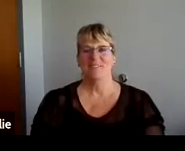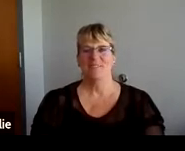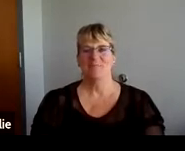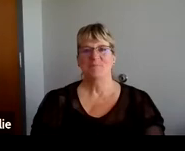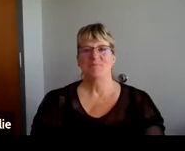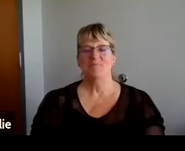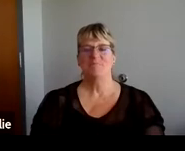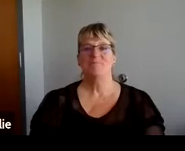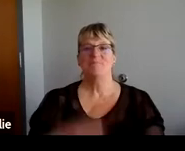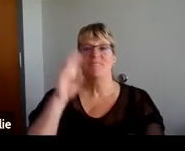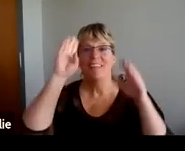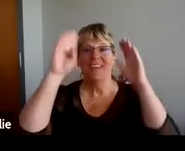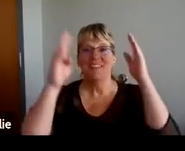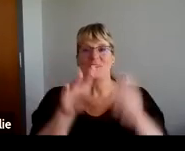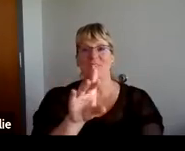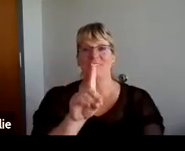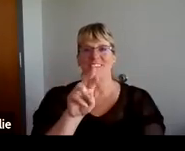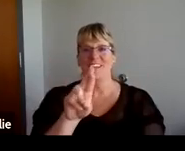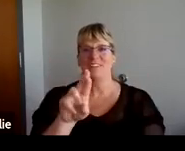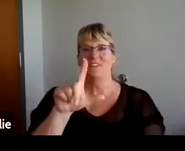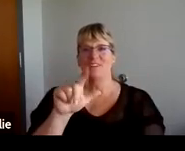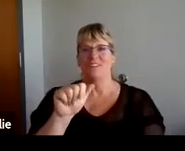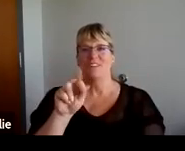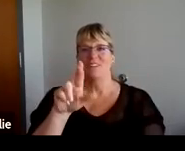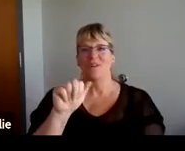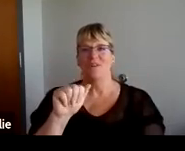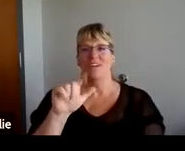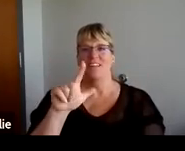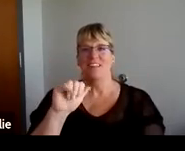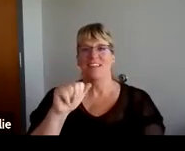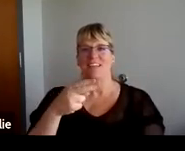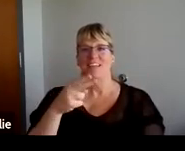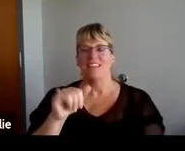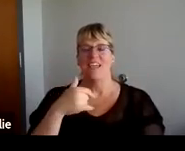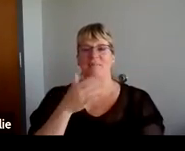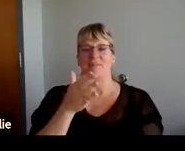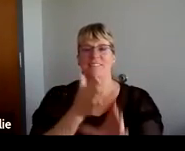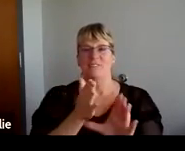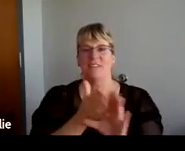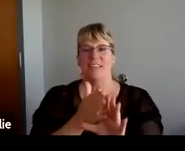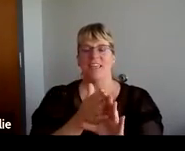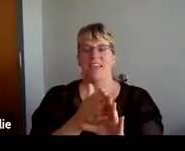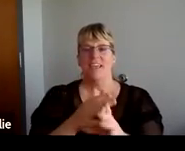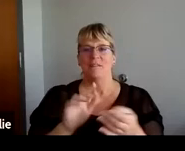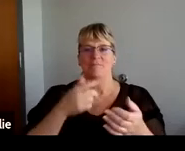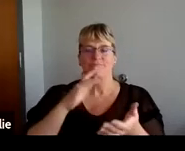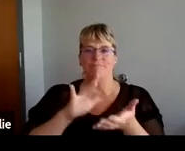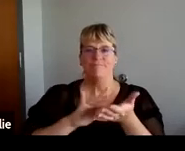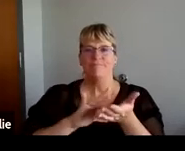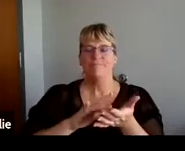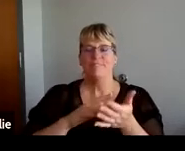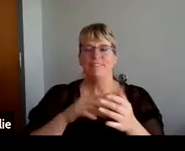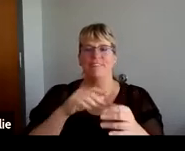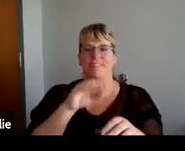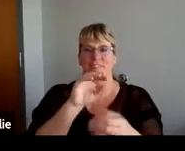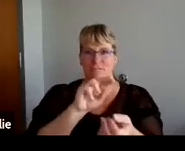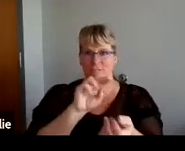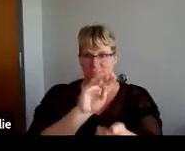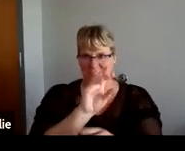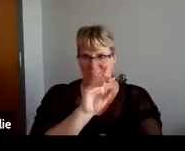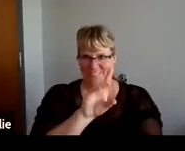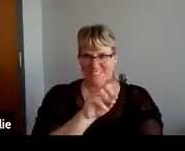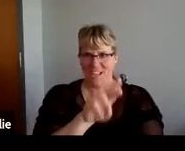Hi, everyone. I'm Dr. Laura Leahy. I'm a psychiatric and addictions advanced practice nurse in private practice in Southern New Jersey outside